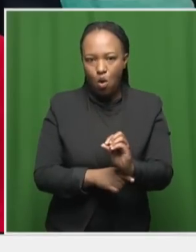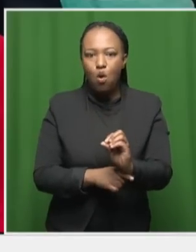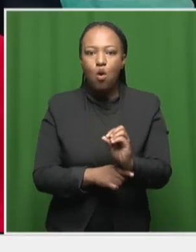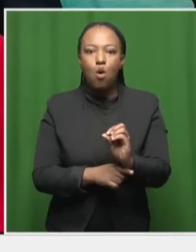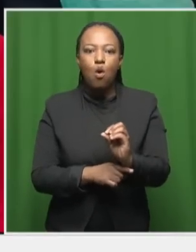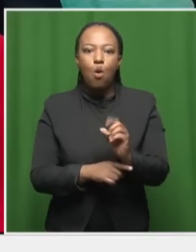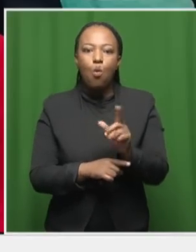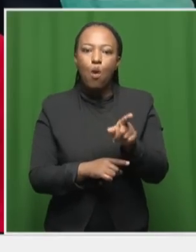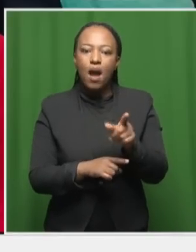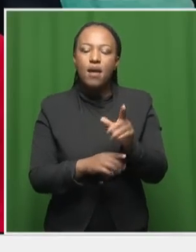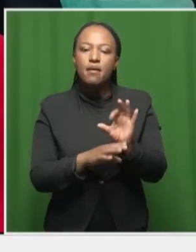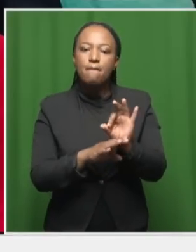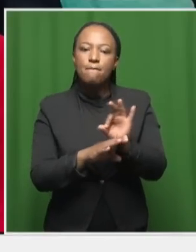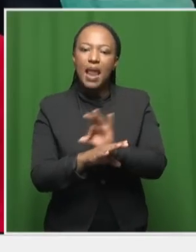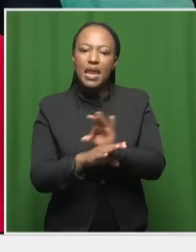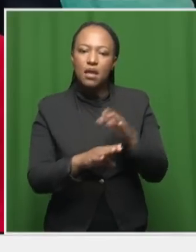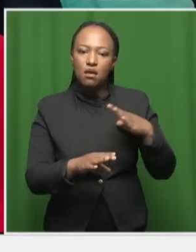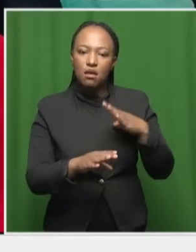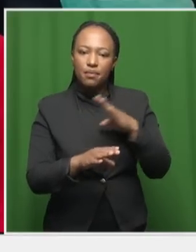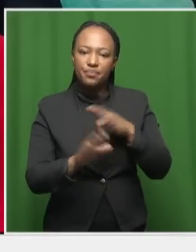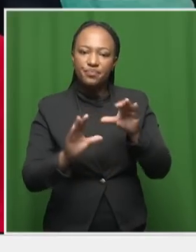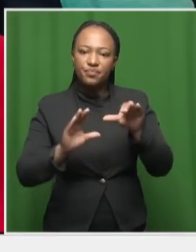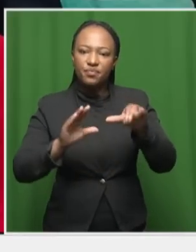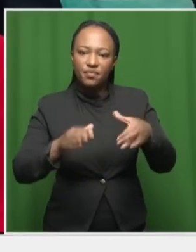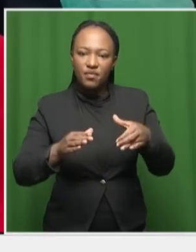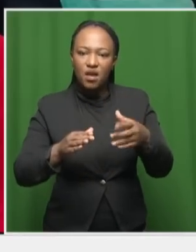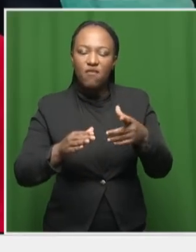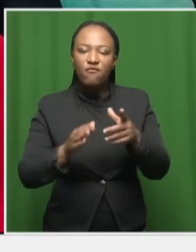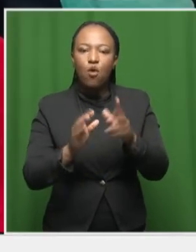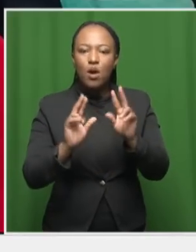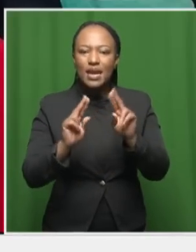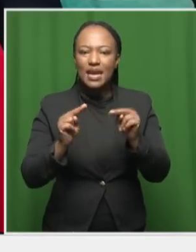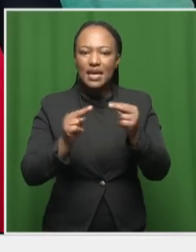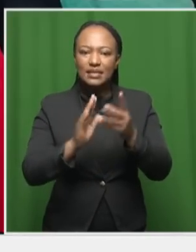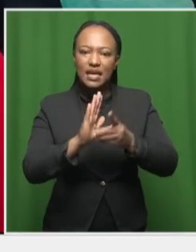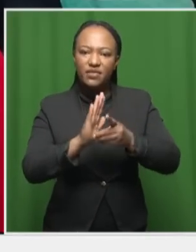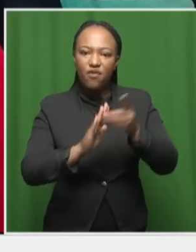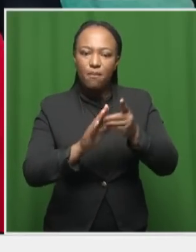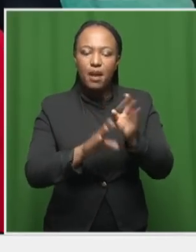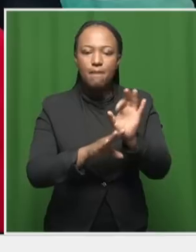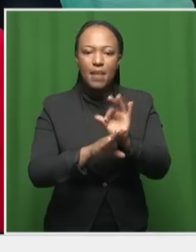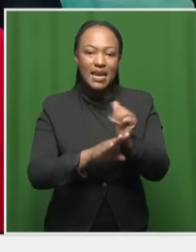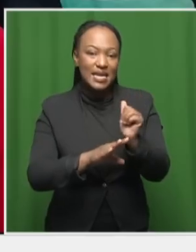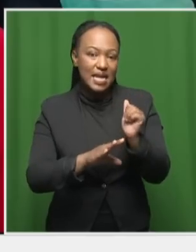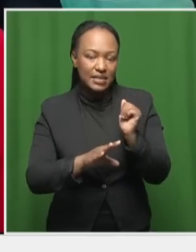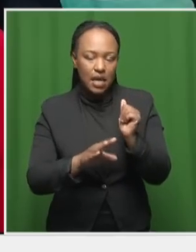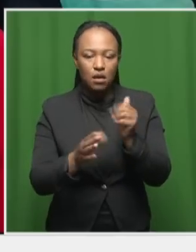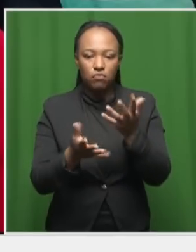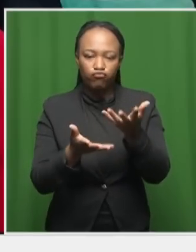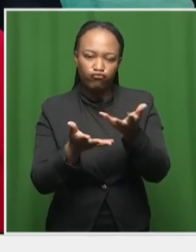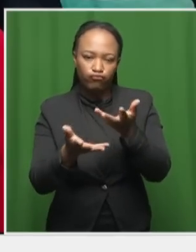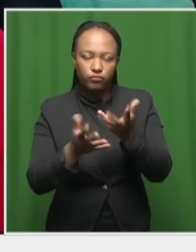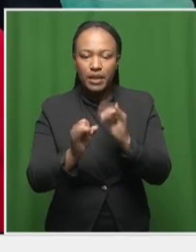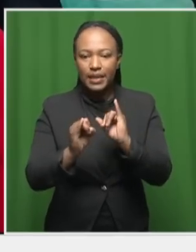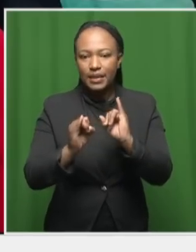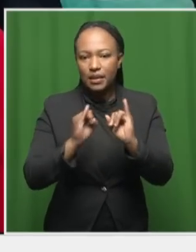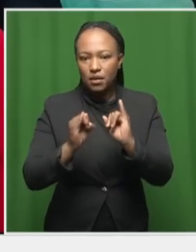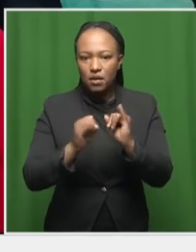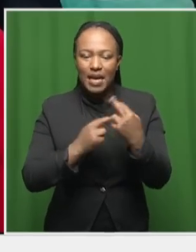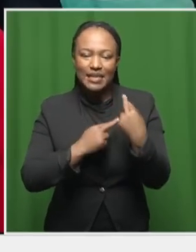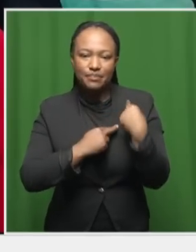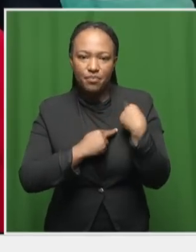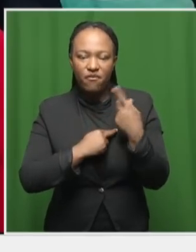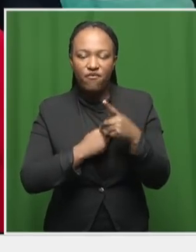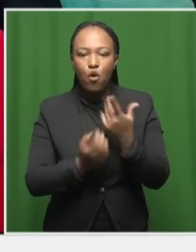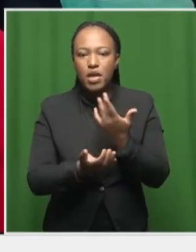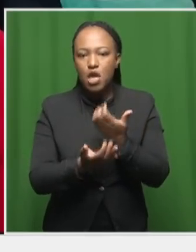Commission, who are the custodians of the National Development Plan, we spoke to him on this show, and they, of course, are responsible for steering the